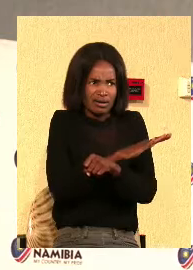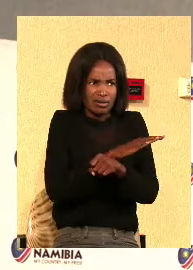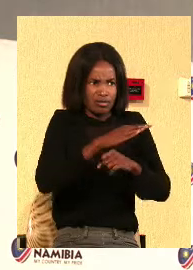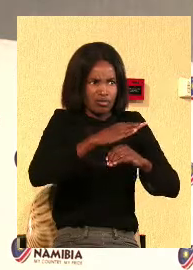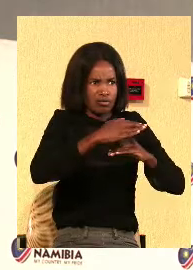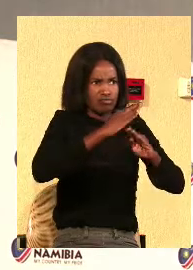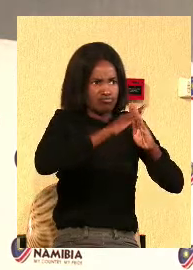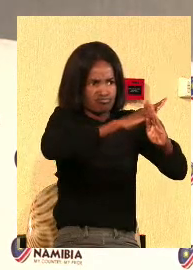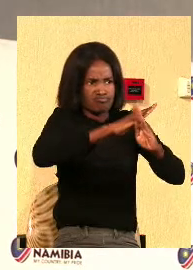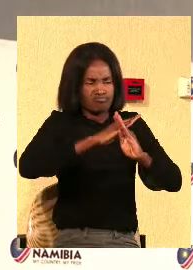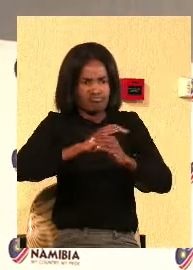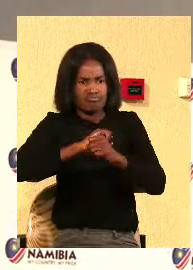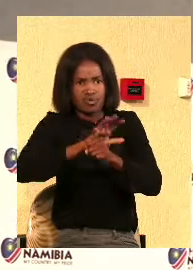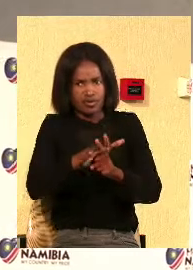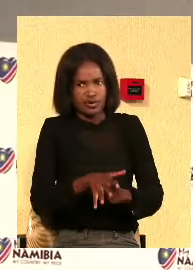Yeah.